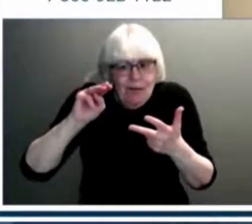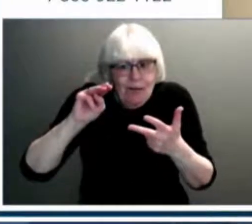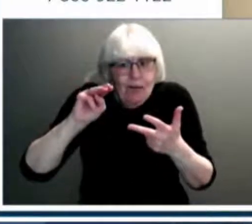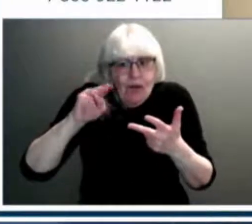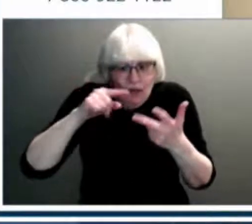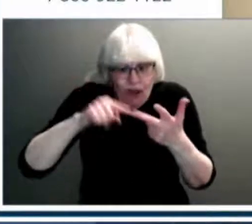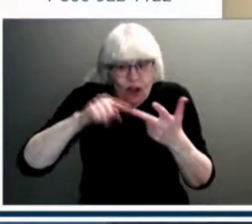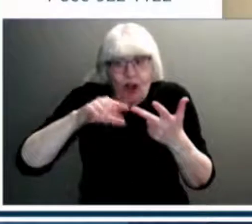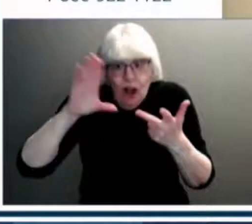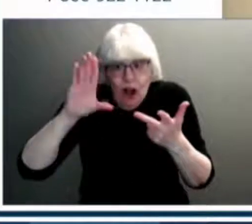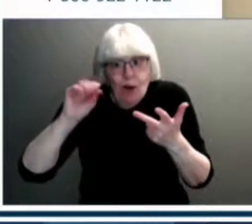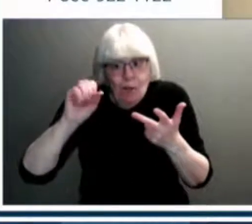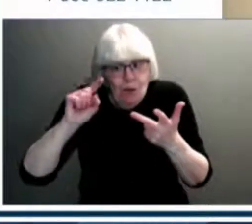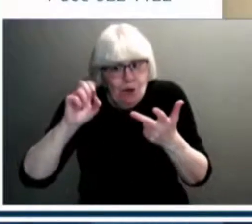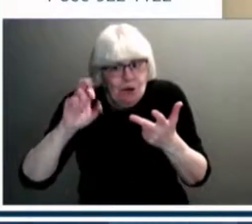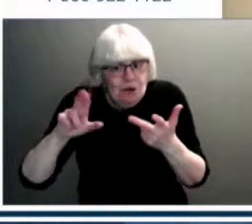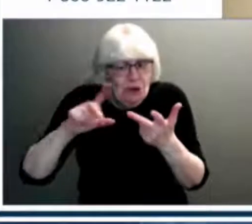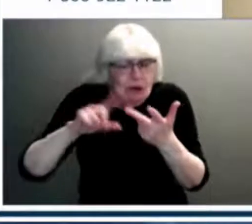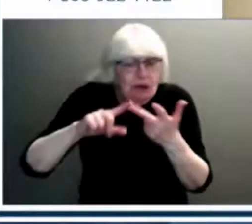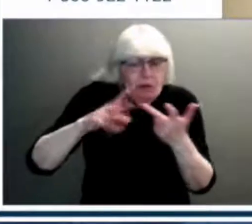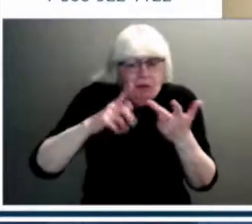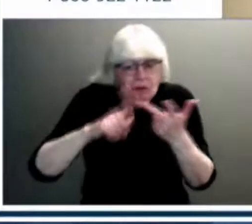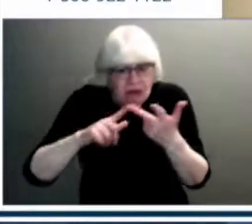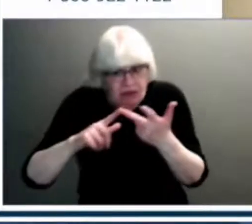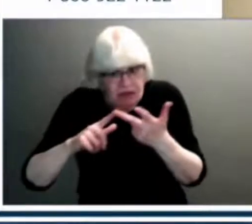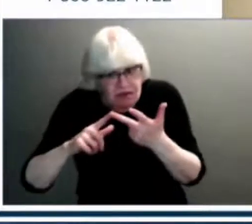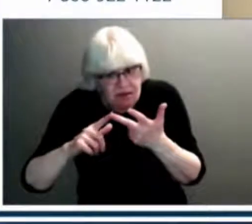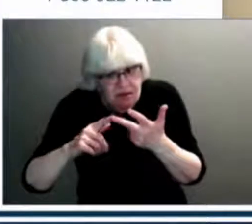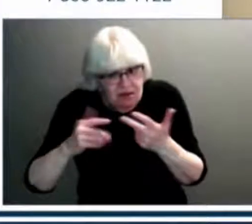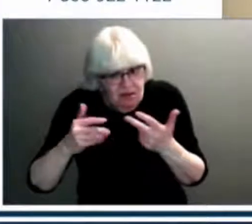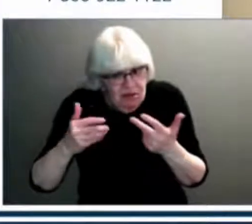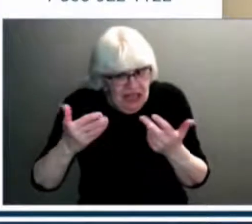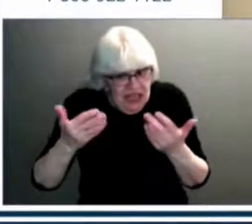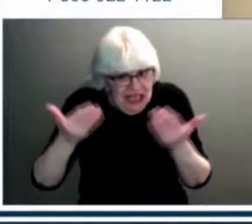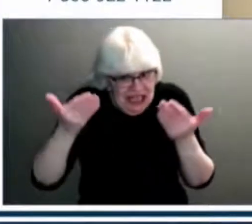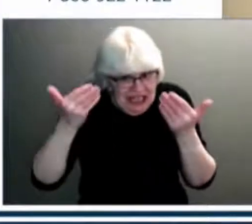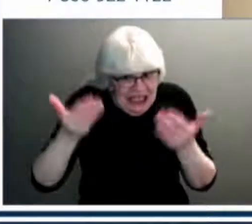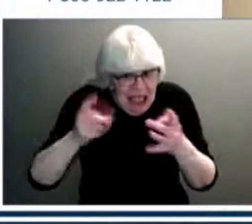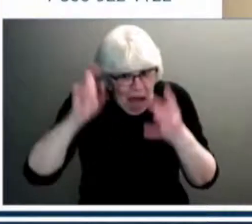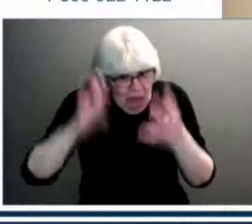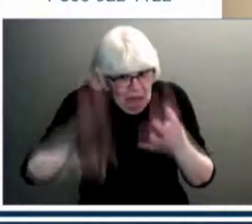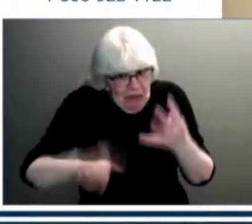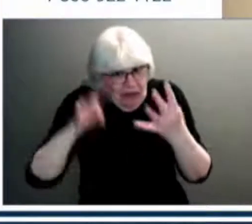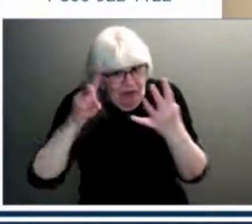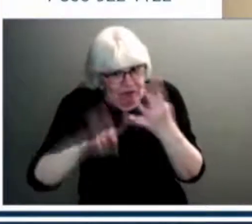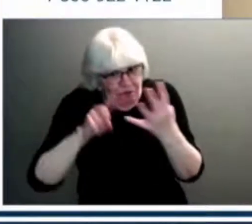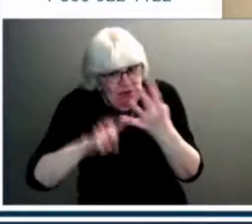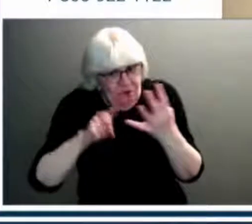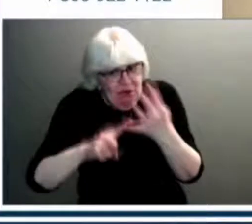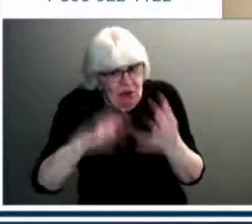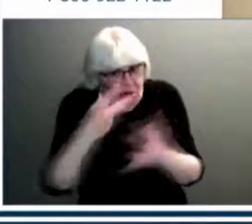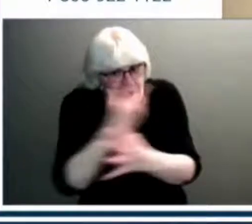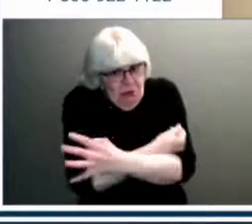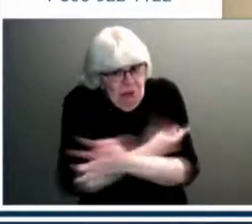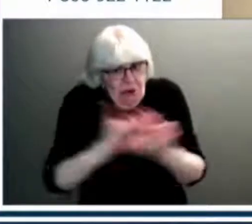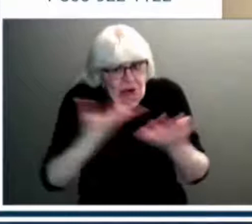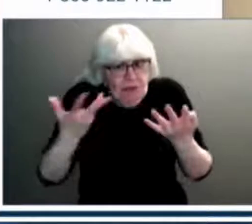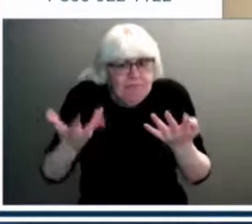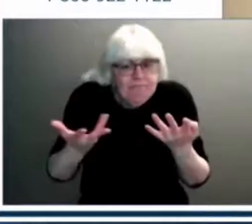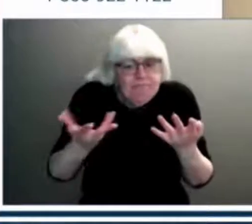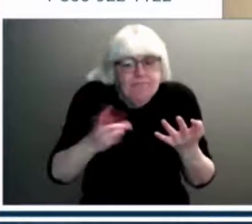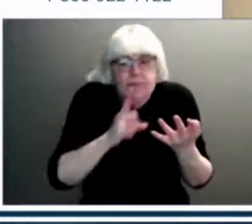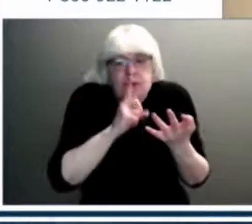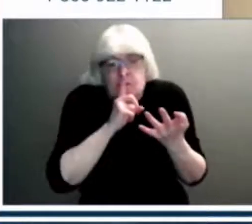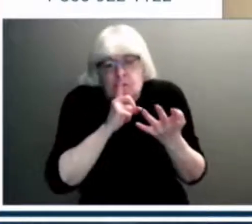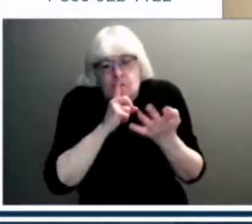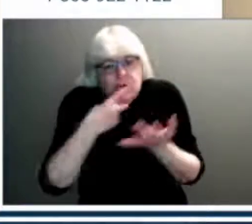whatsoever that at this point in time that a fourth dose is going to be necessary, other than the circumstances